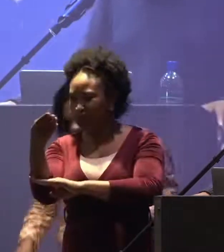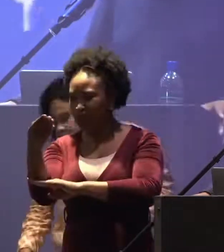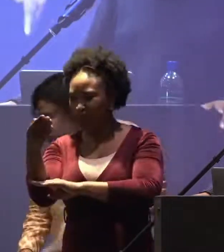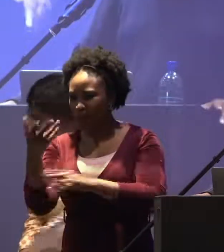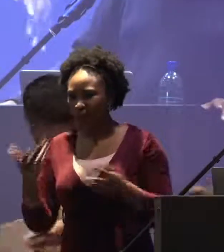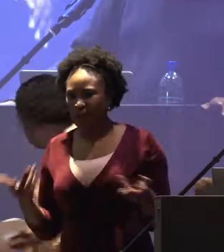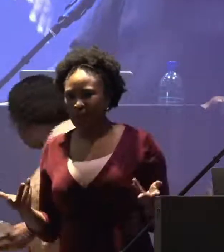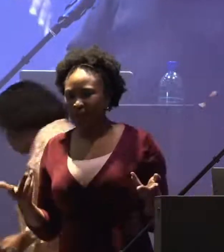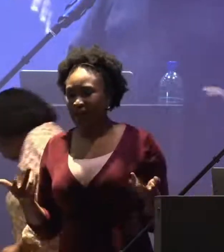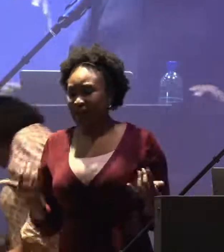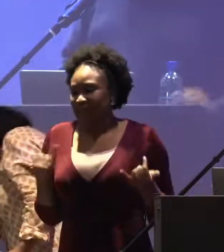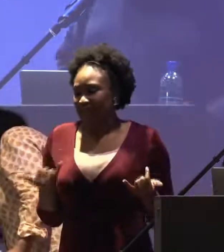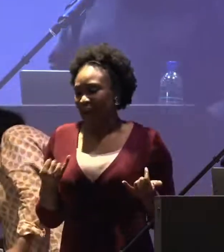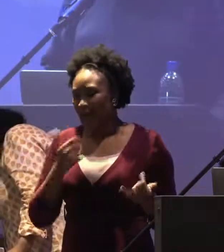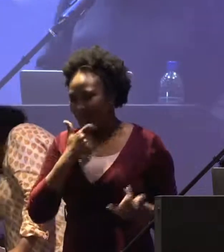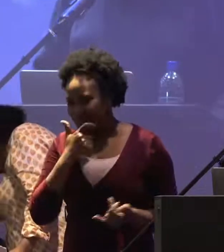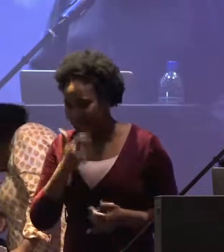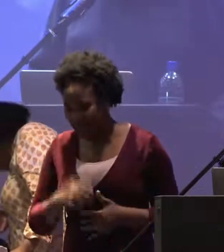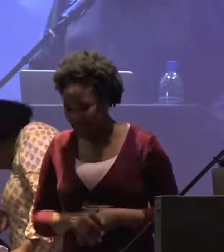Now,